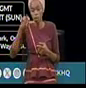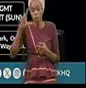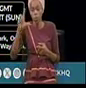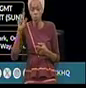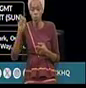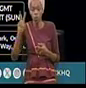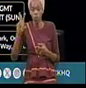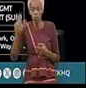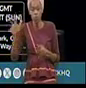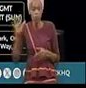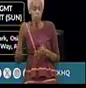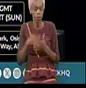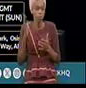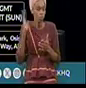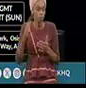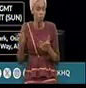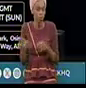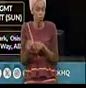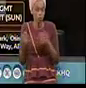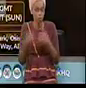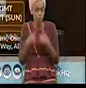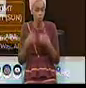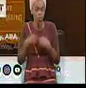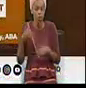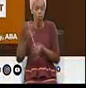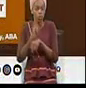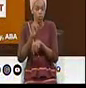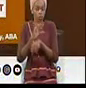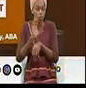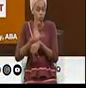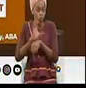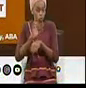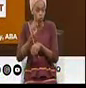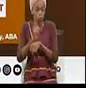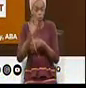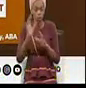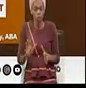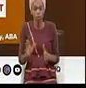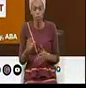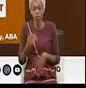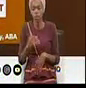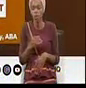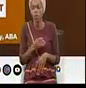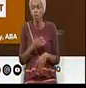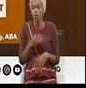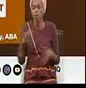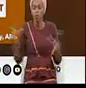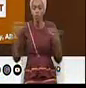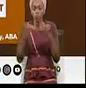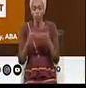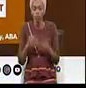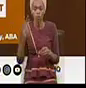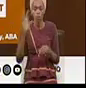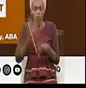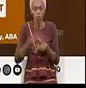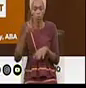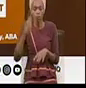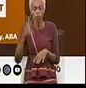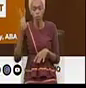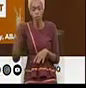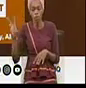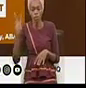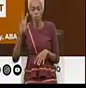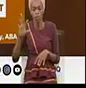church workers, and professionals conference on the 26th, 29th, and 38th, April 2024, with